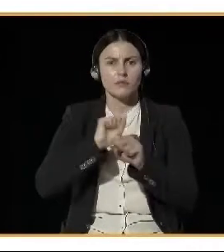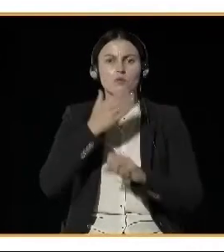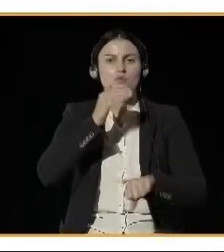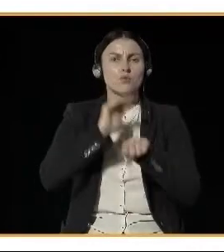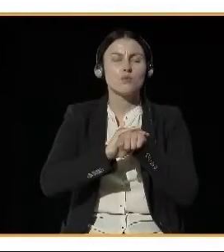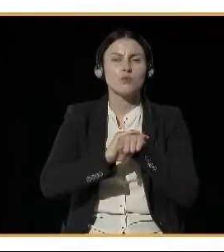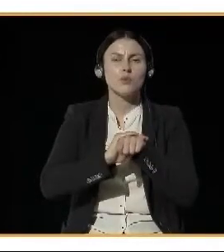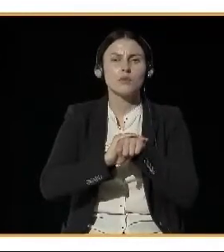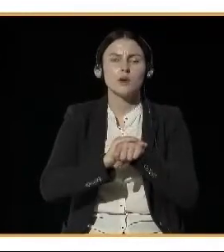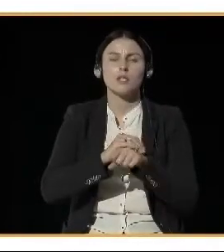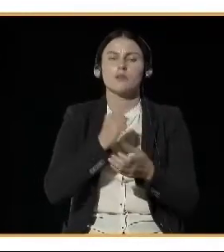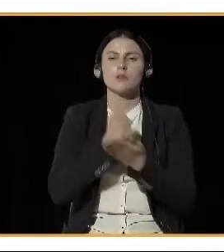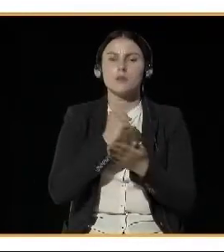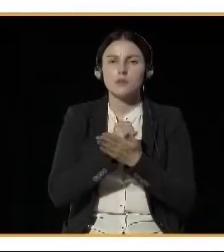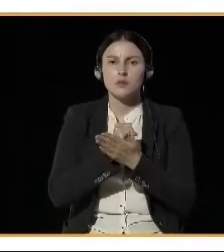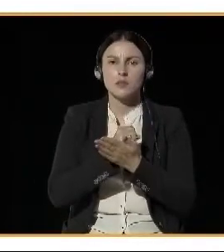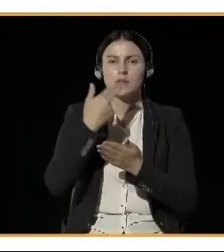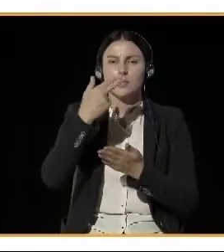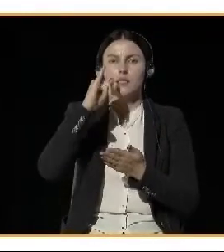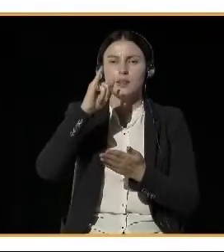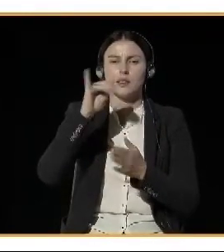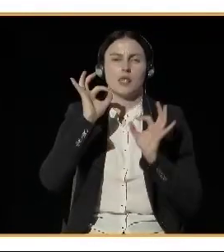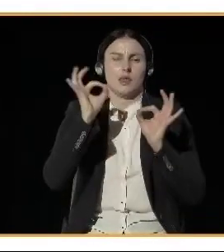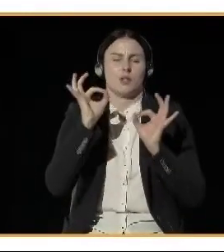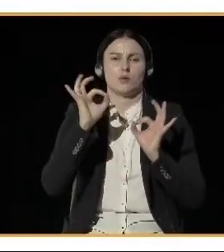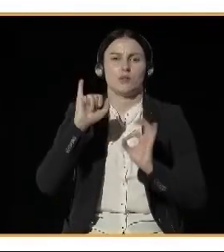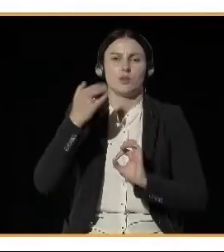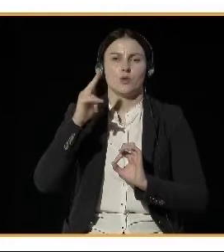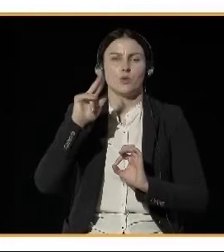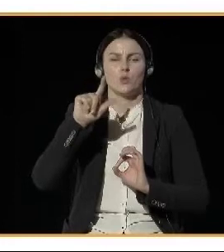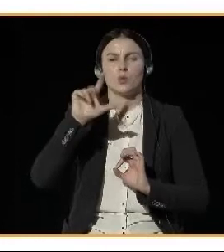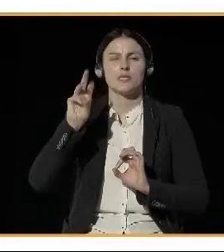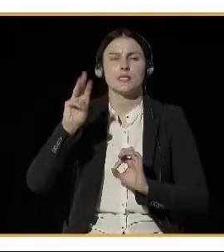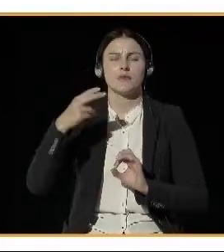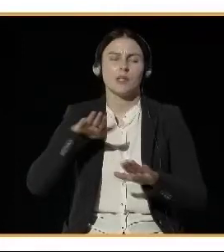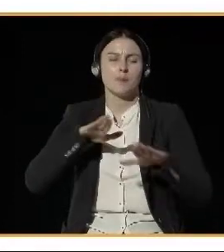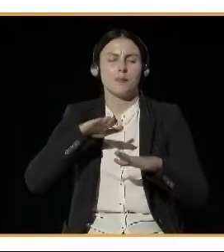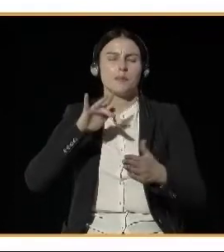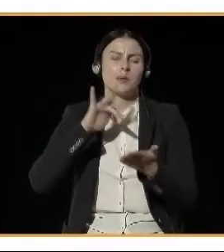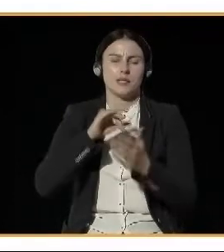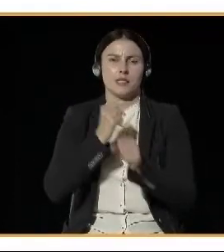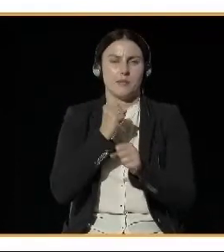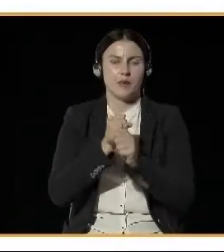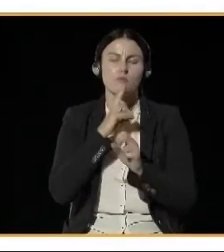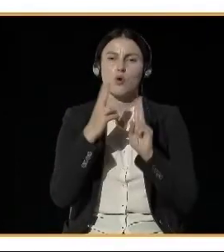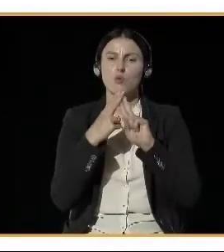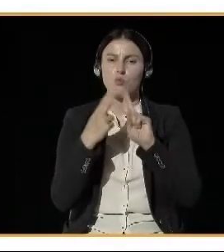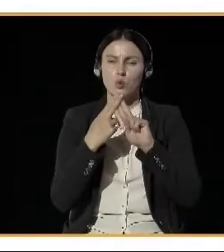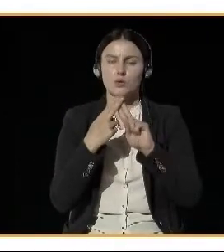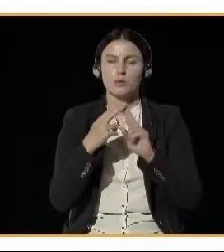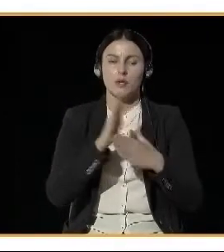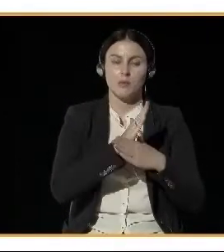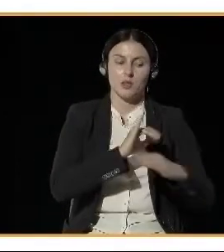It is a tripartite agreement between the government and the key